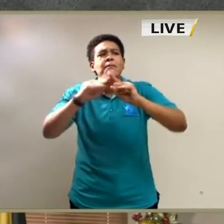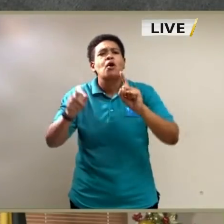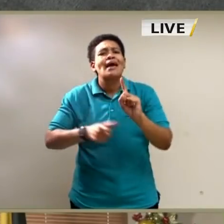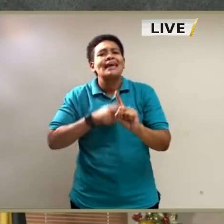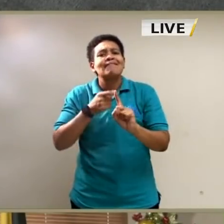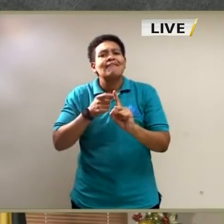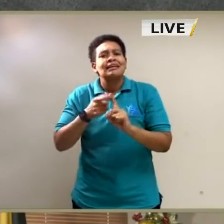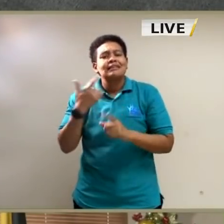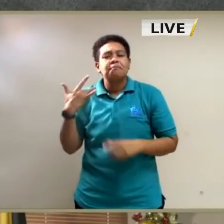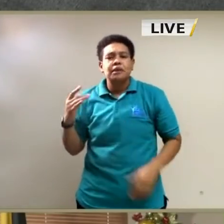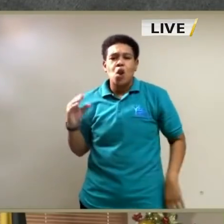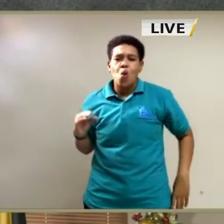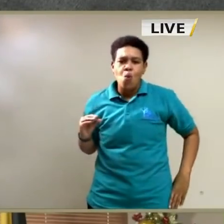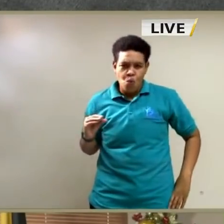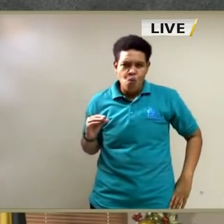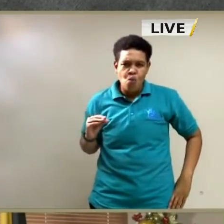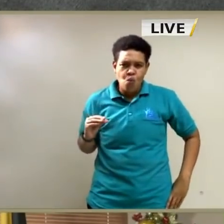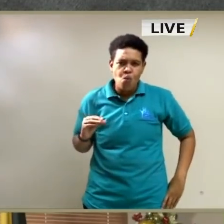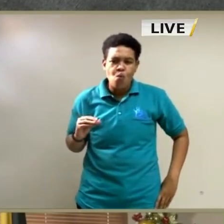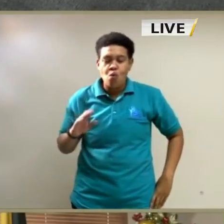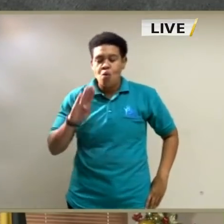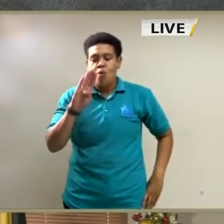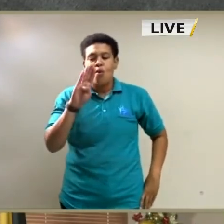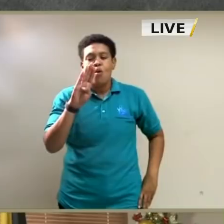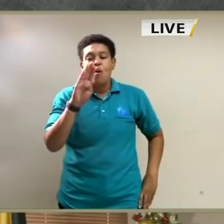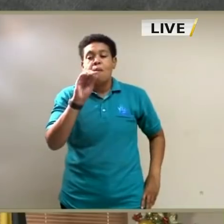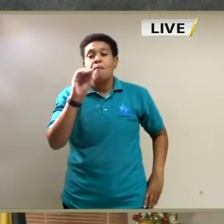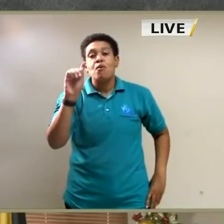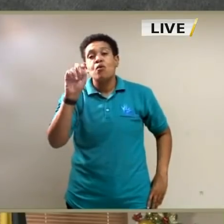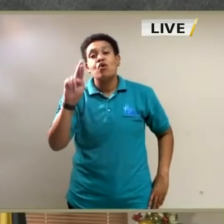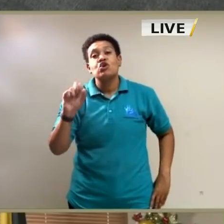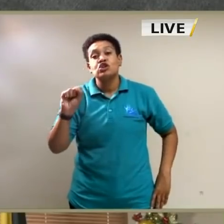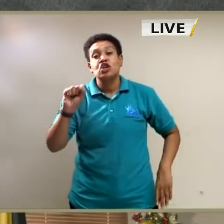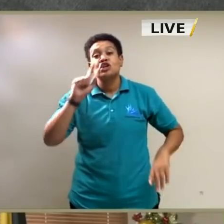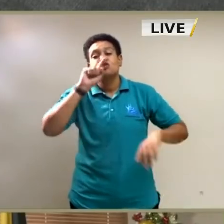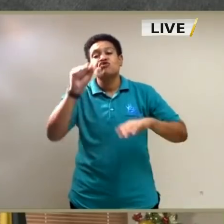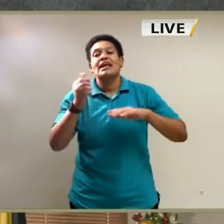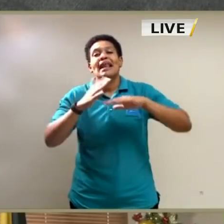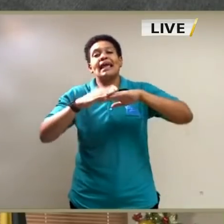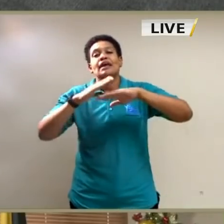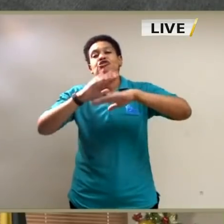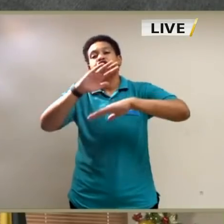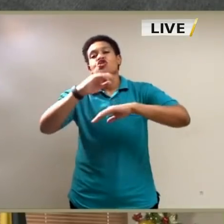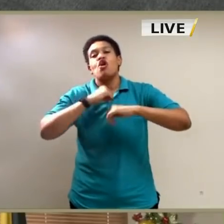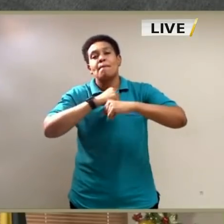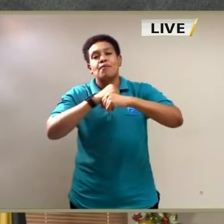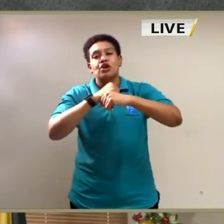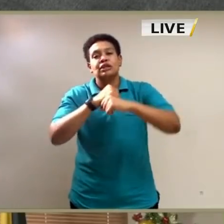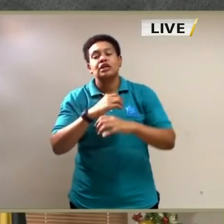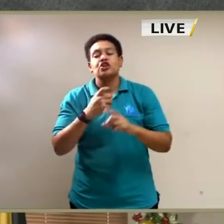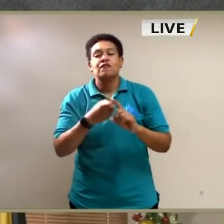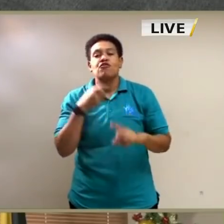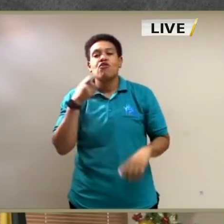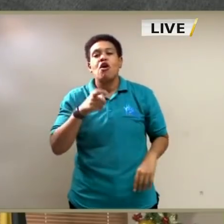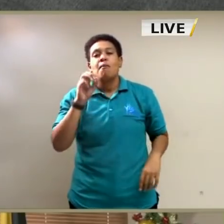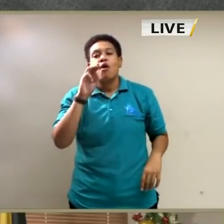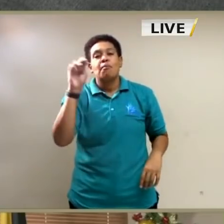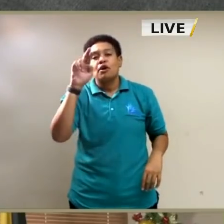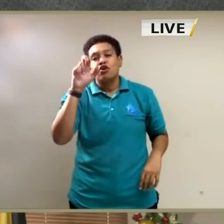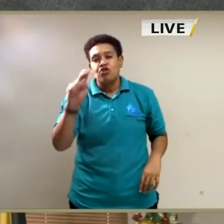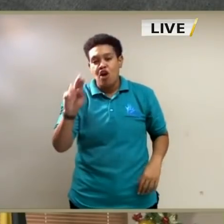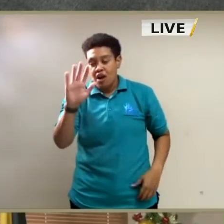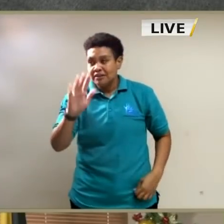lower. And boosters actually increase your protection from the Omicron